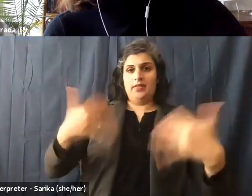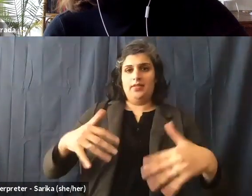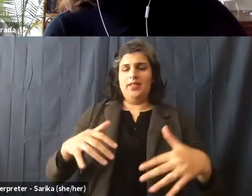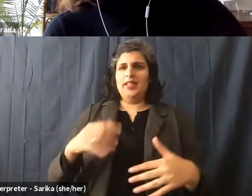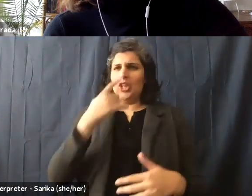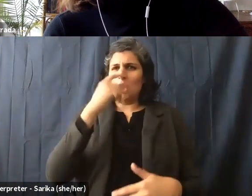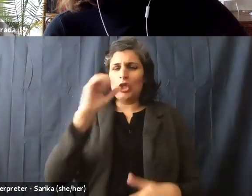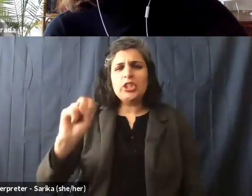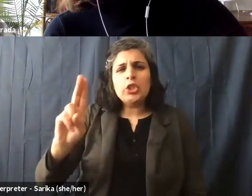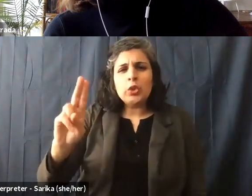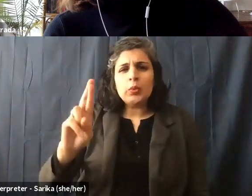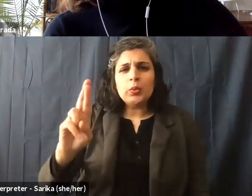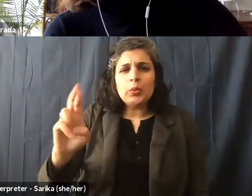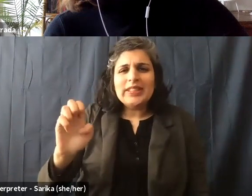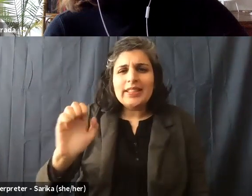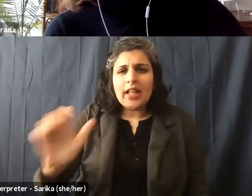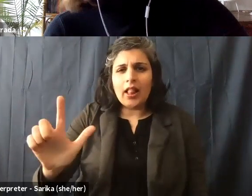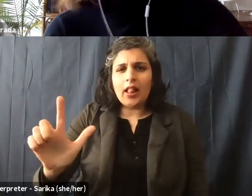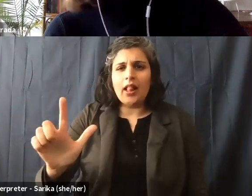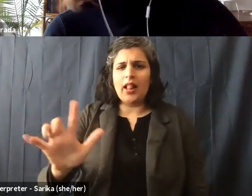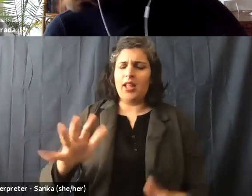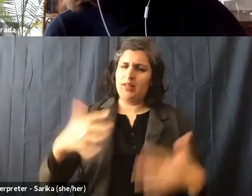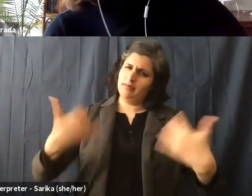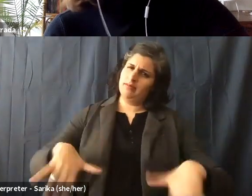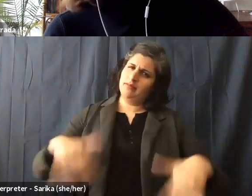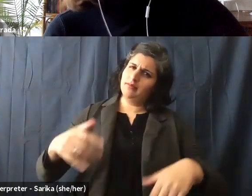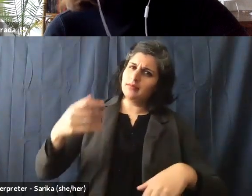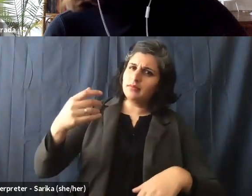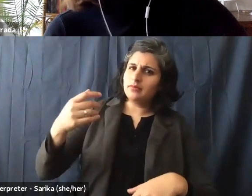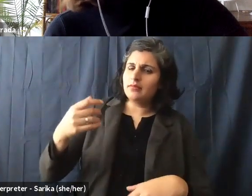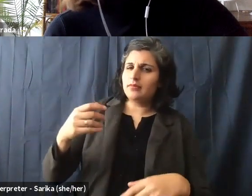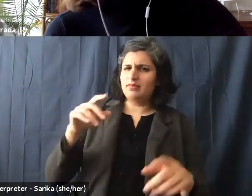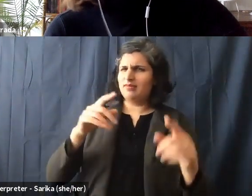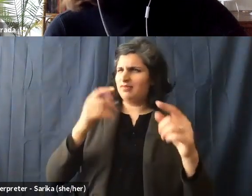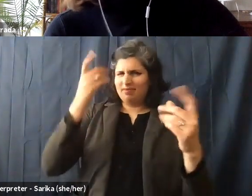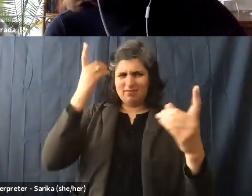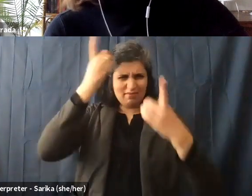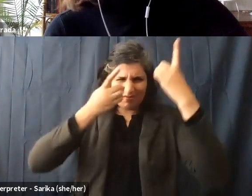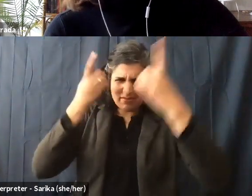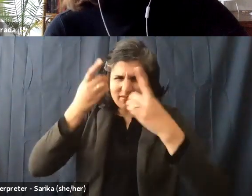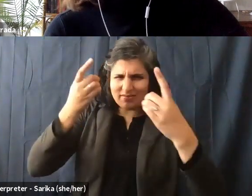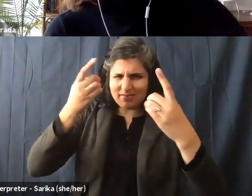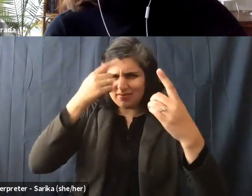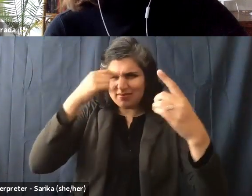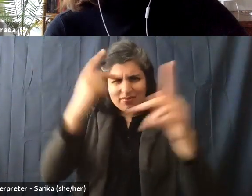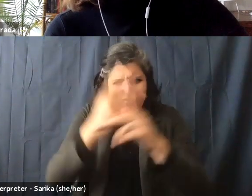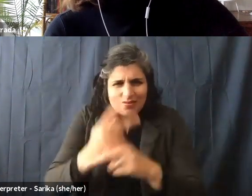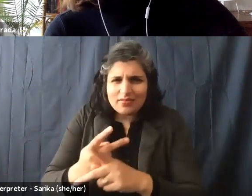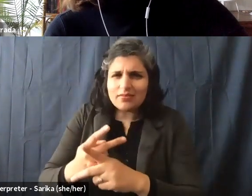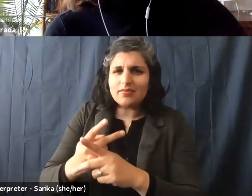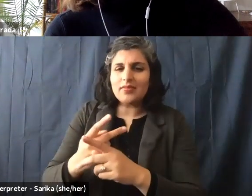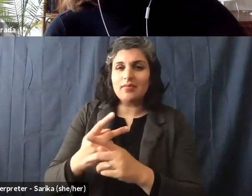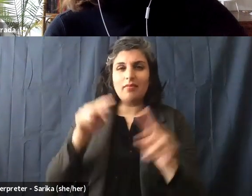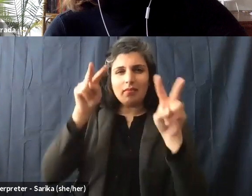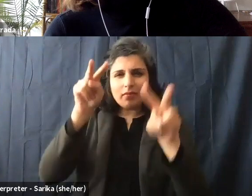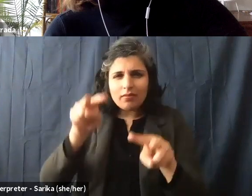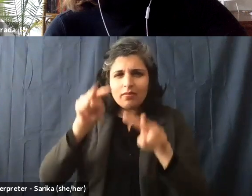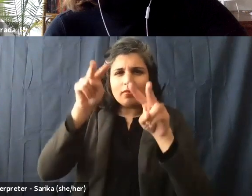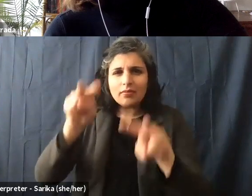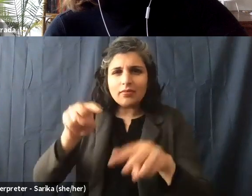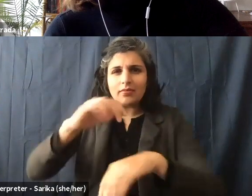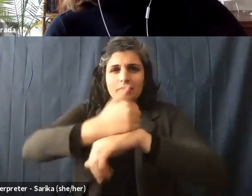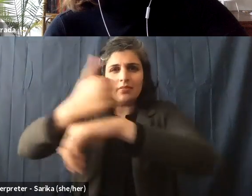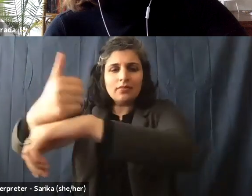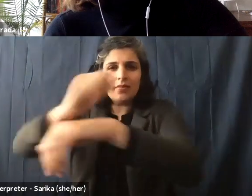right, like those images. And I just kept wanting to look and look and think more about the images. But I was also struck by